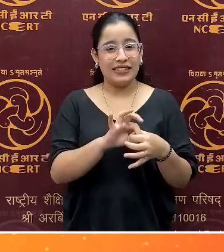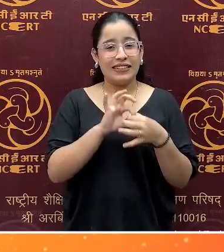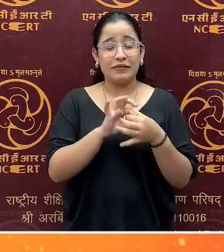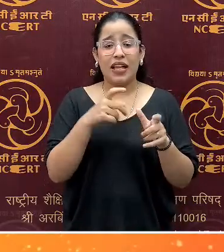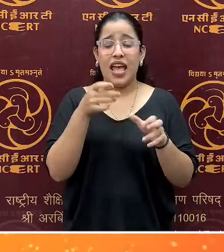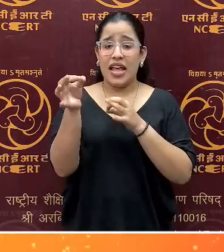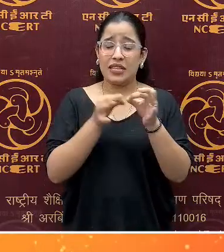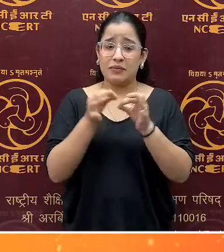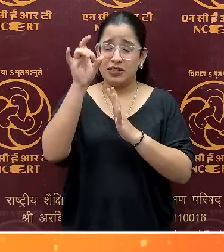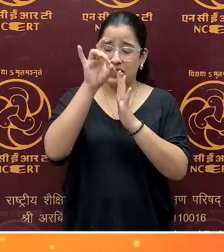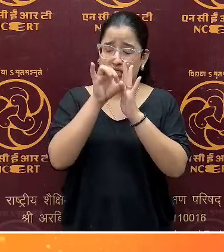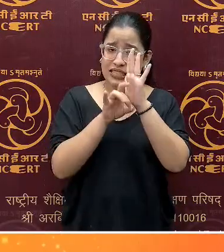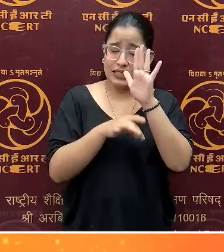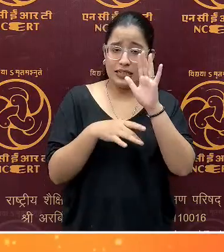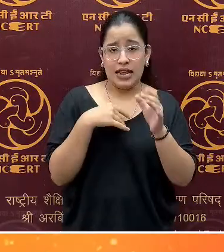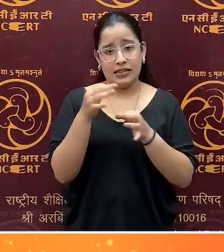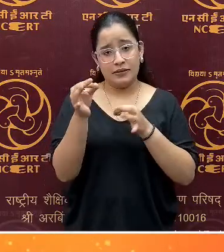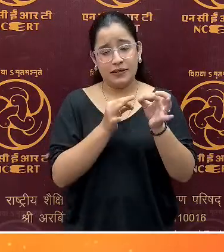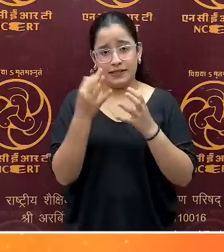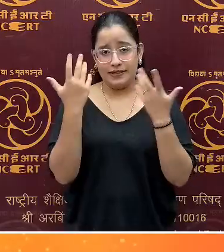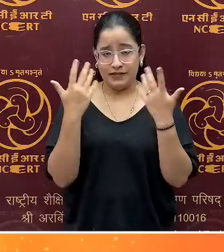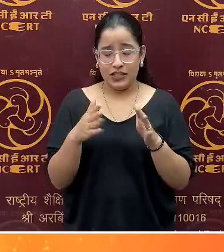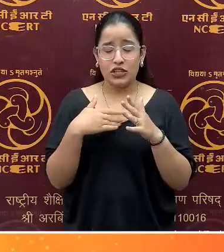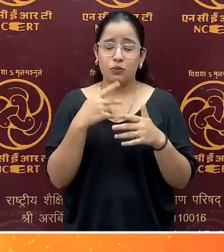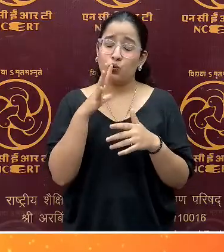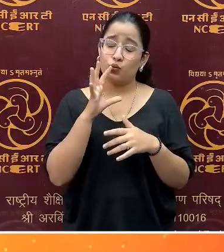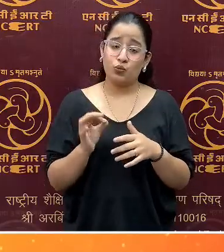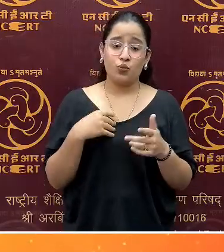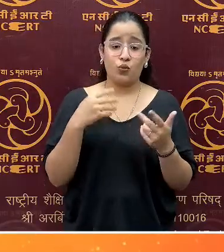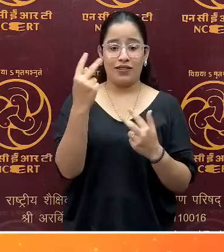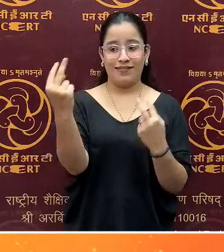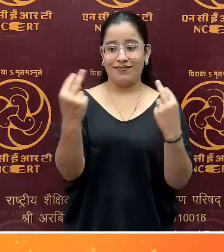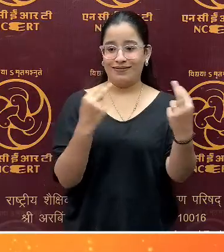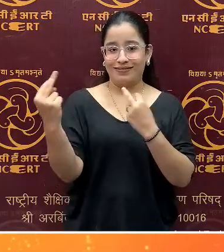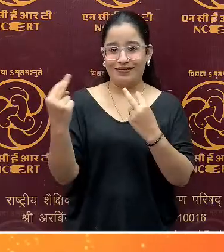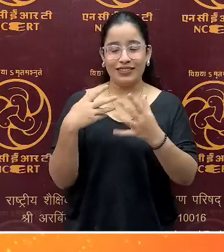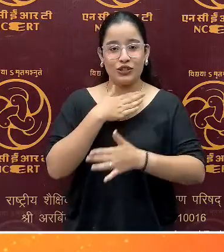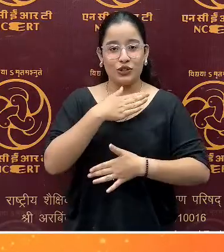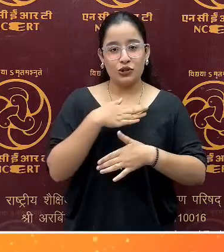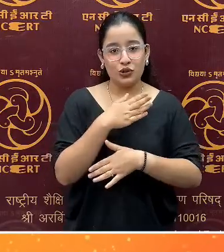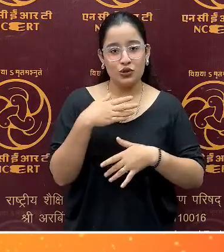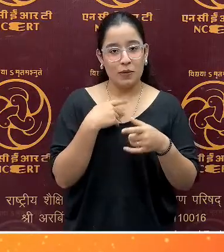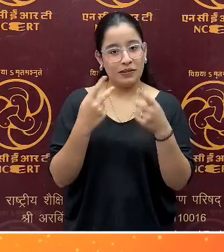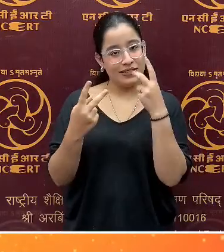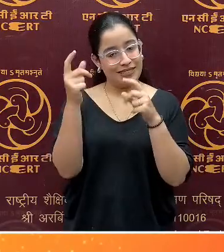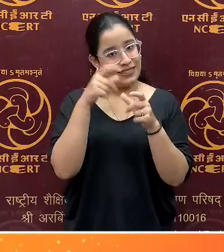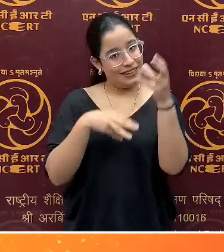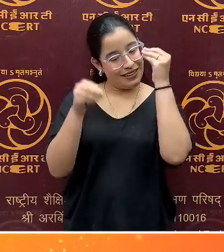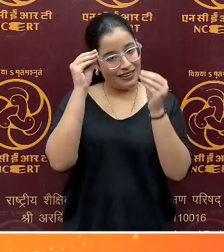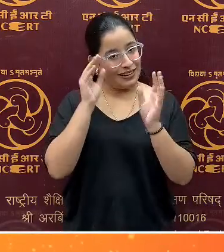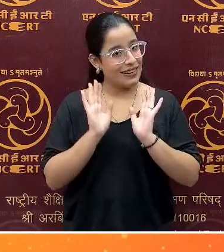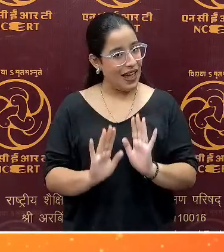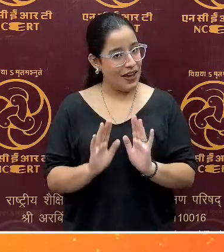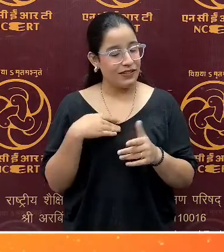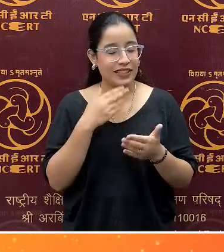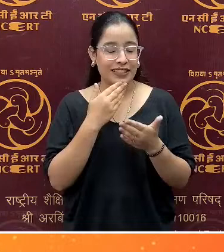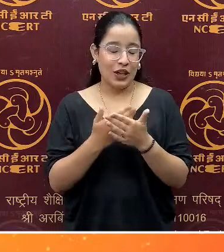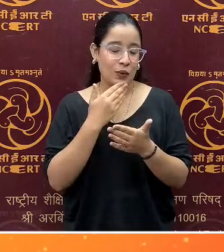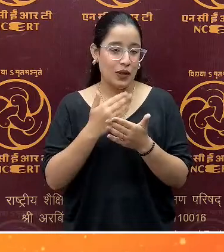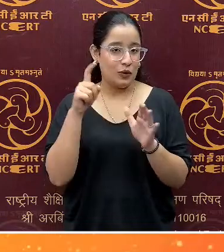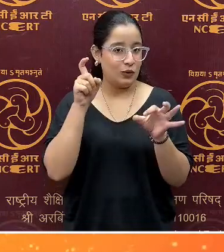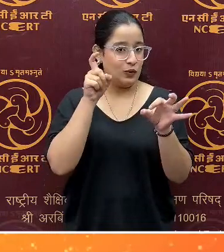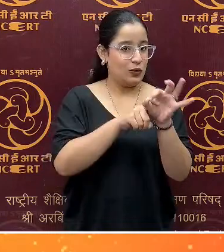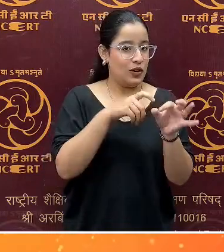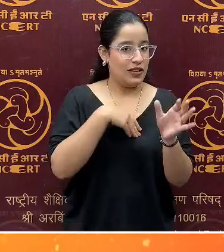every term in detail. I am sure our learners must have enjoyed and understood each and every concept well. Thank you so much ma'am for joining the